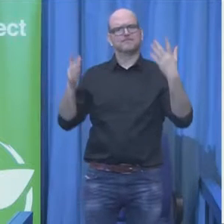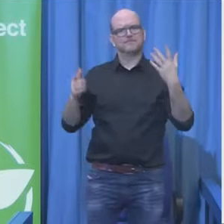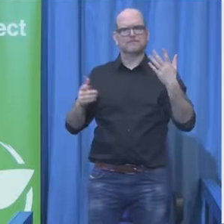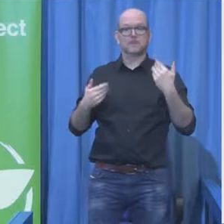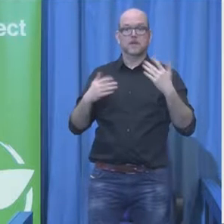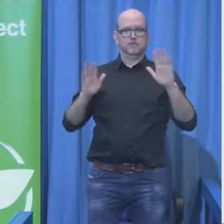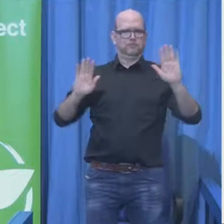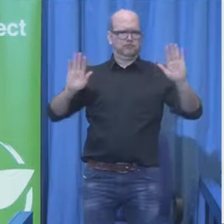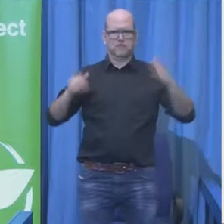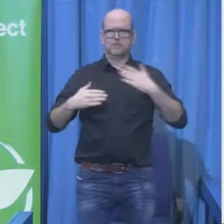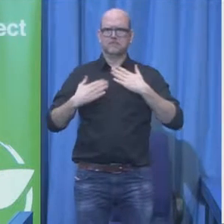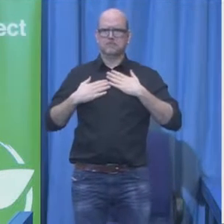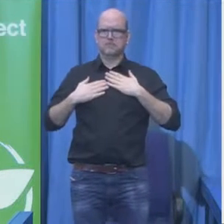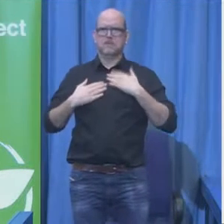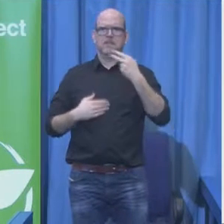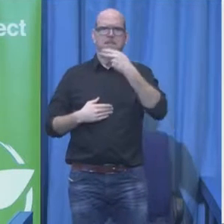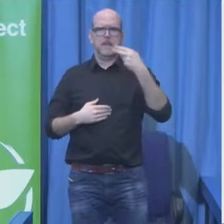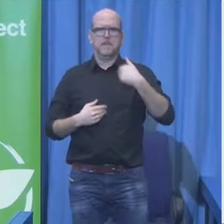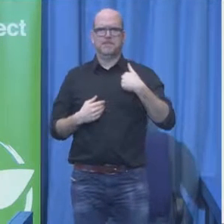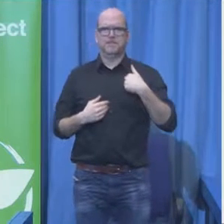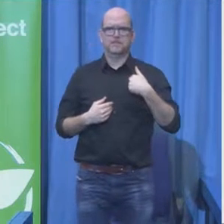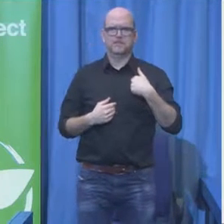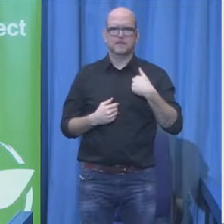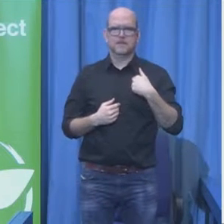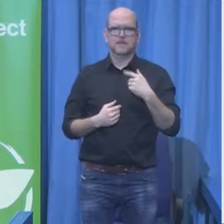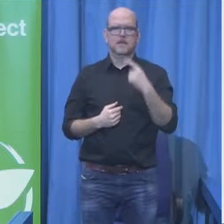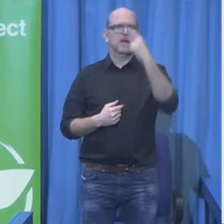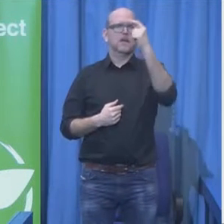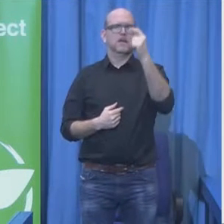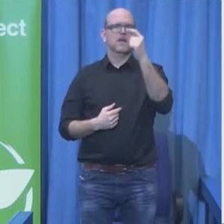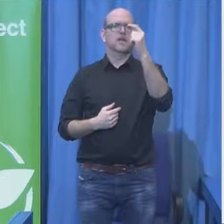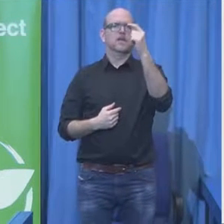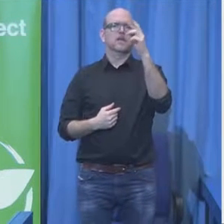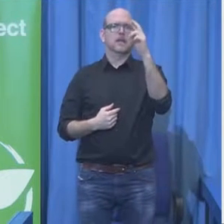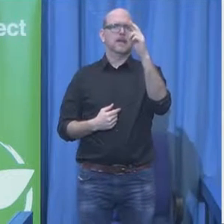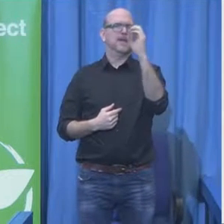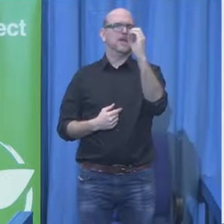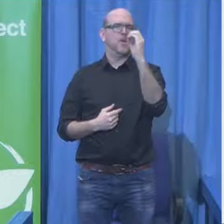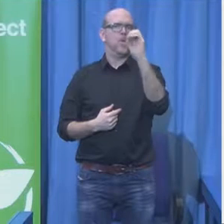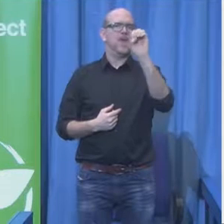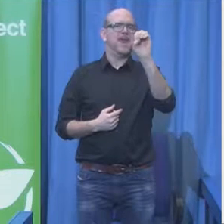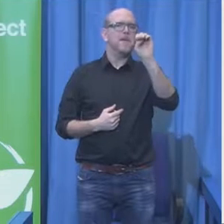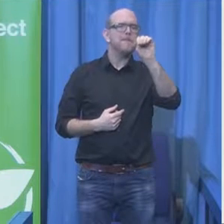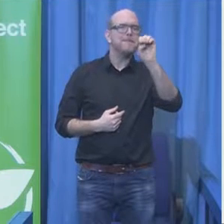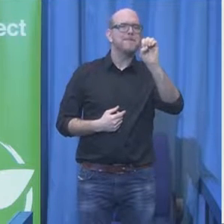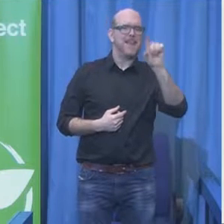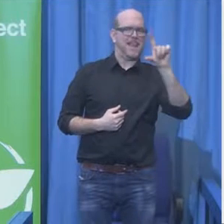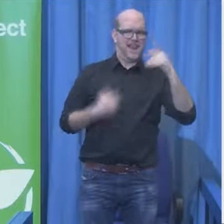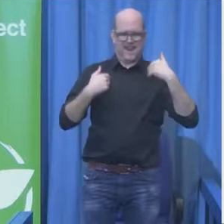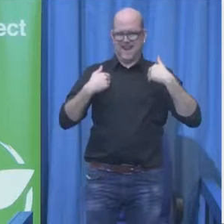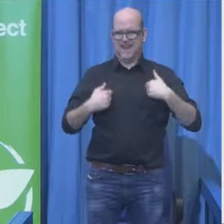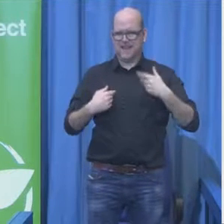as Senior Disability Specialist in the International Labour Organization based in our headquarters in Geneva.